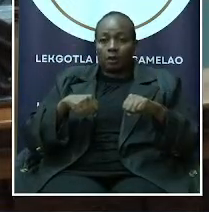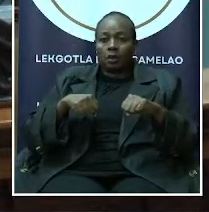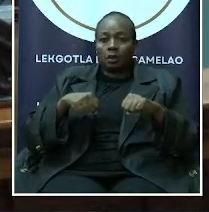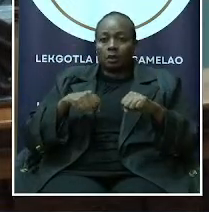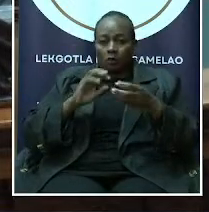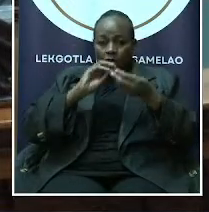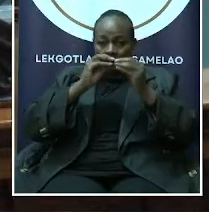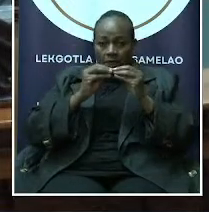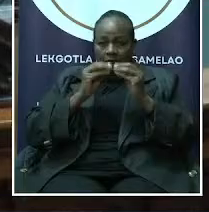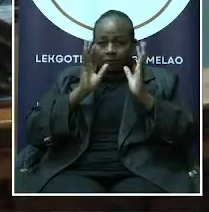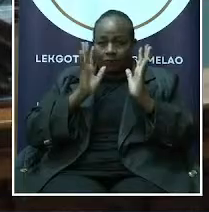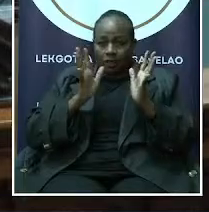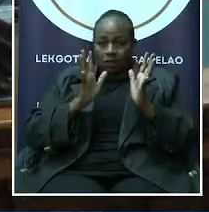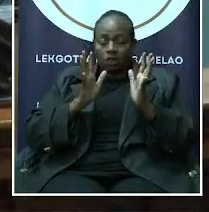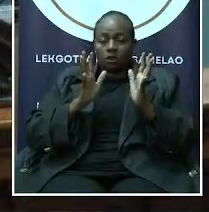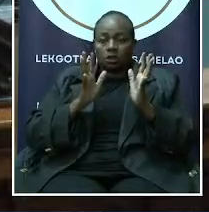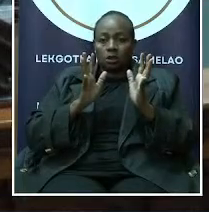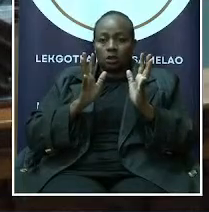ratified.